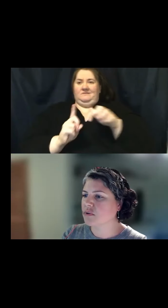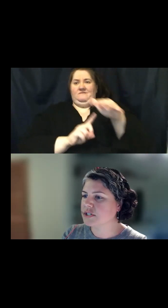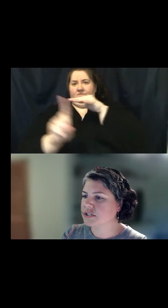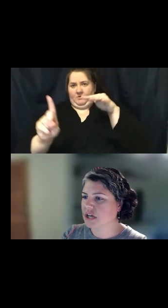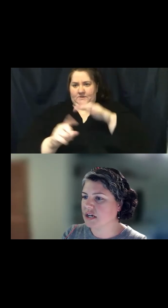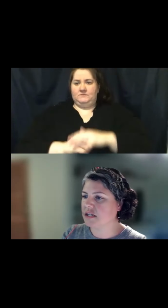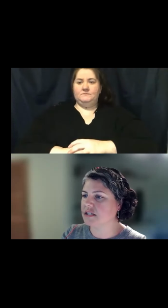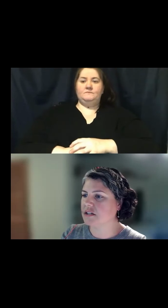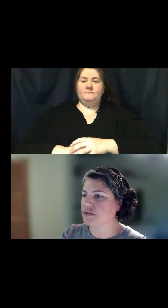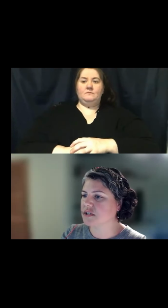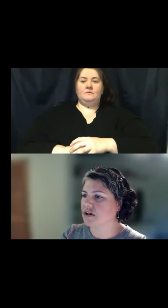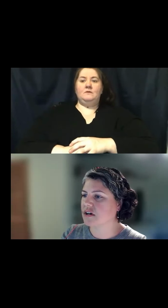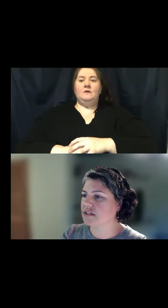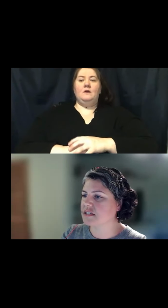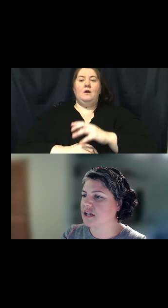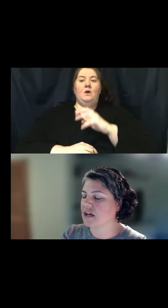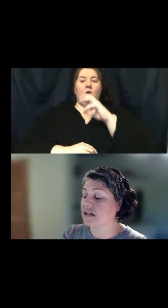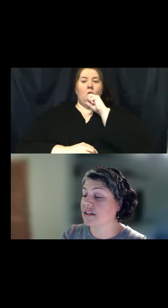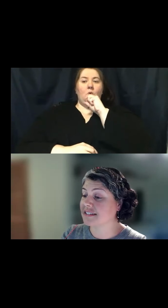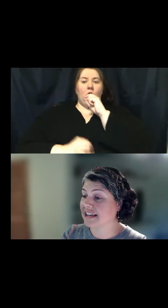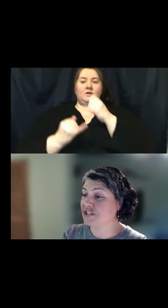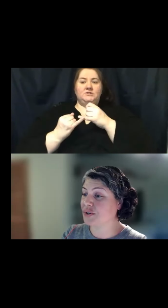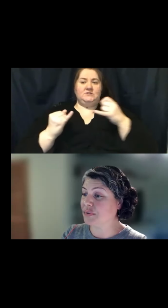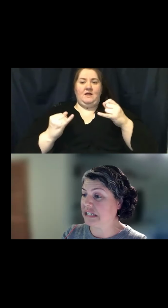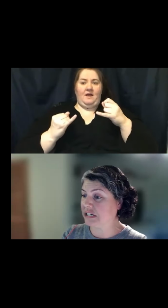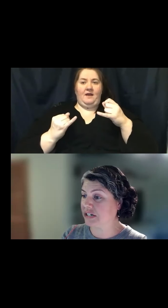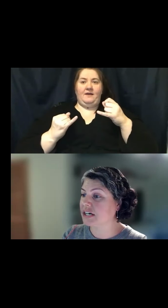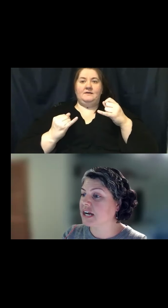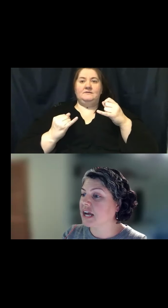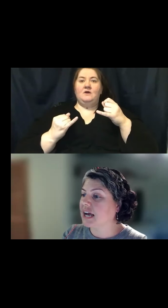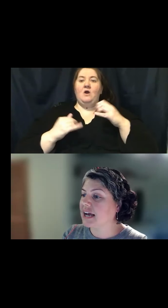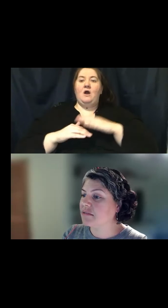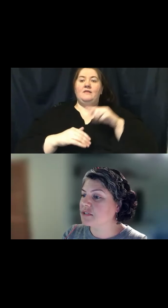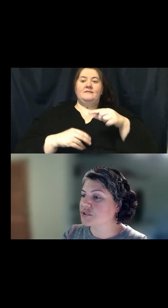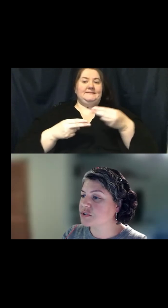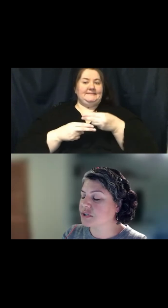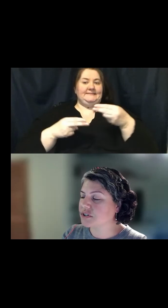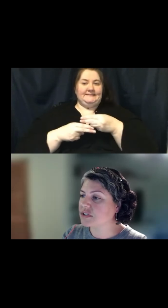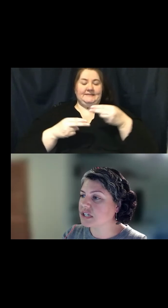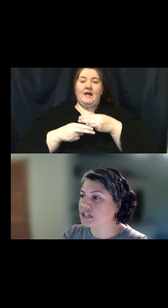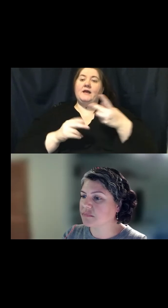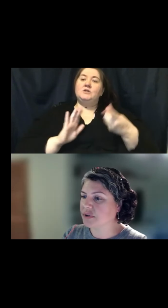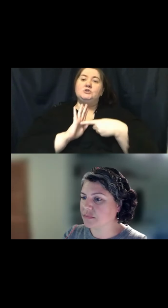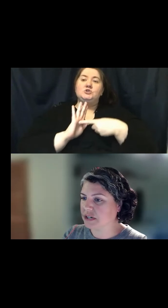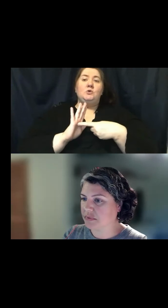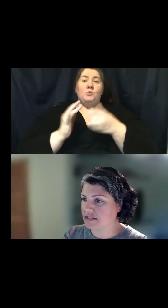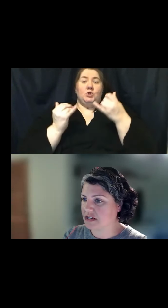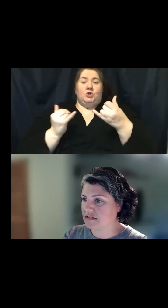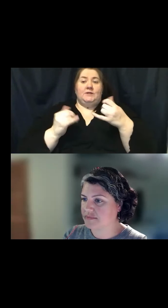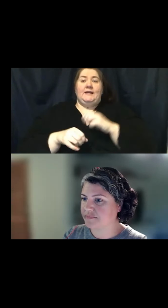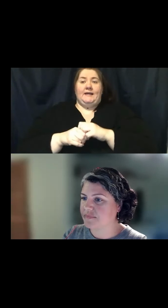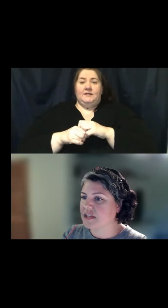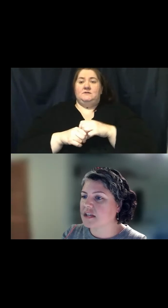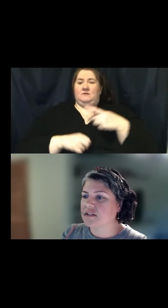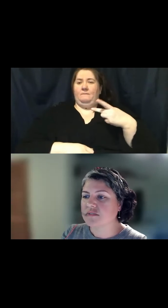The orange line and yellow star on the slide shown here shows that we're currently in the permitting